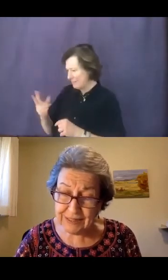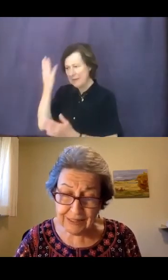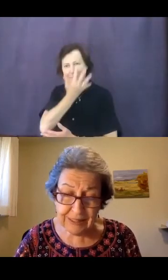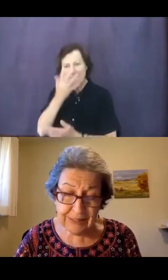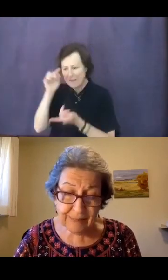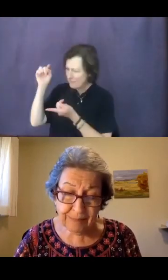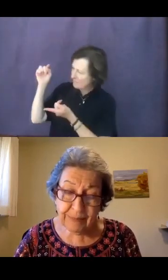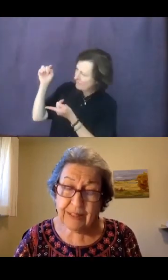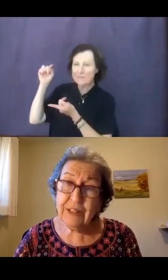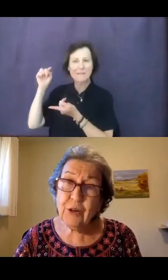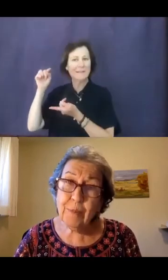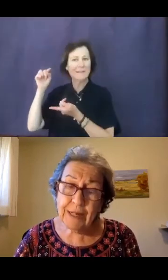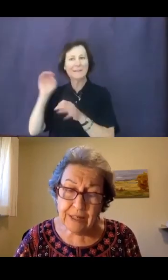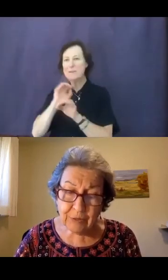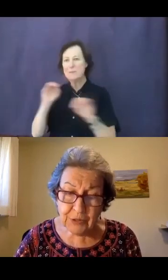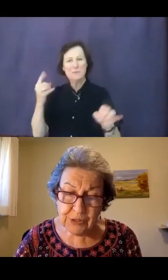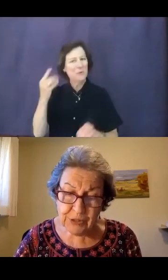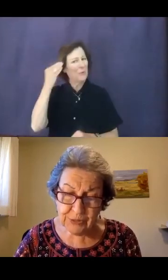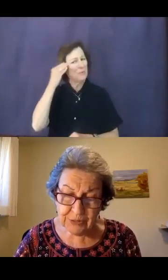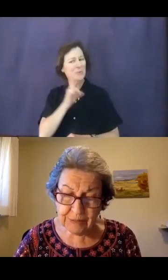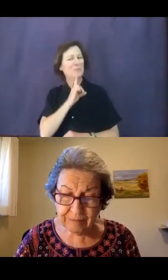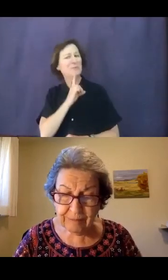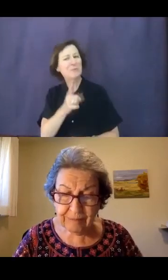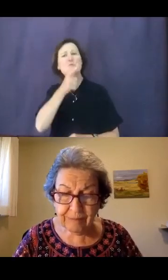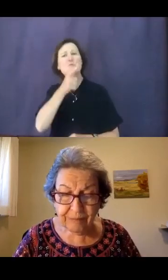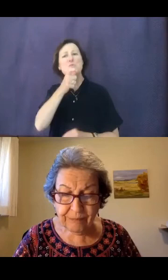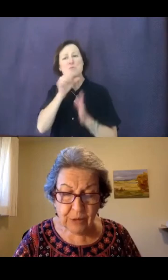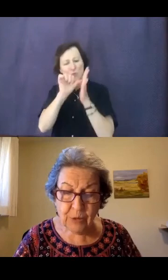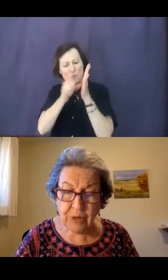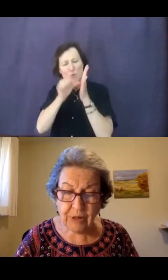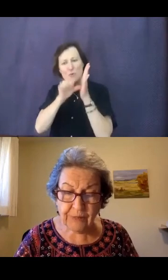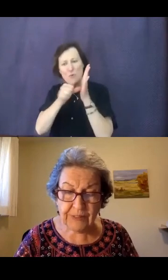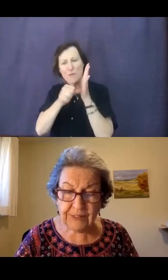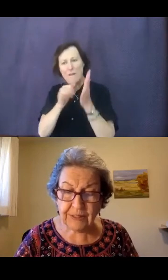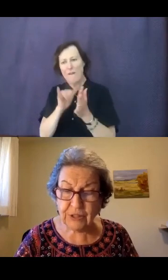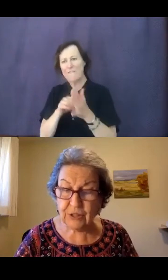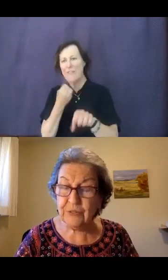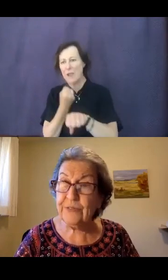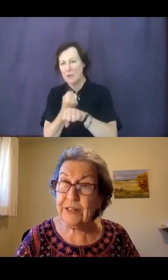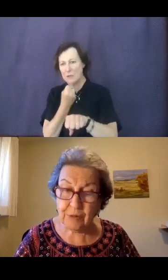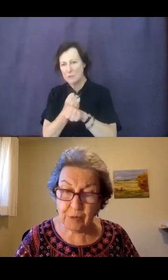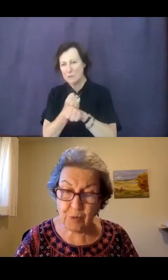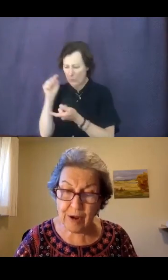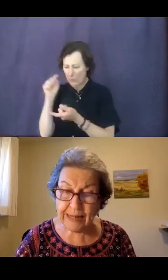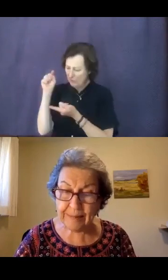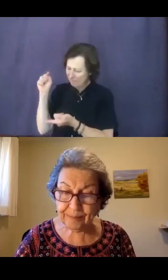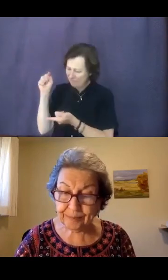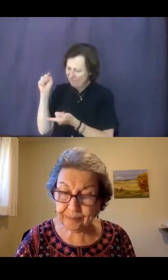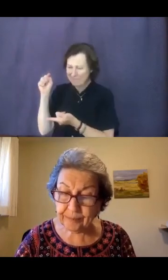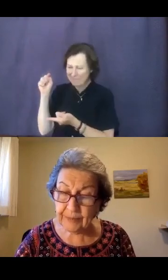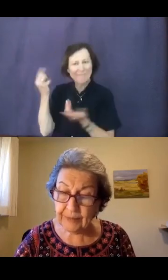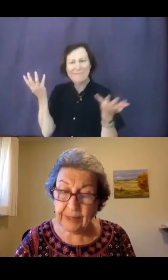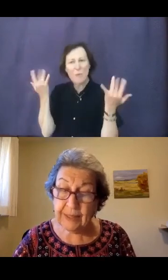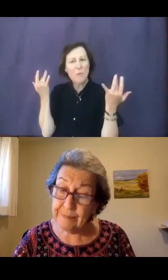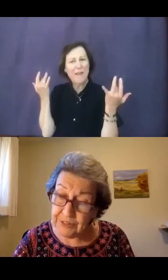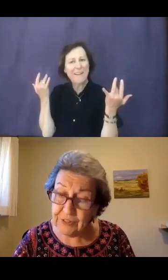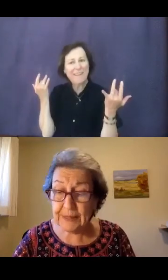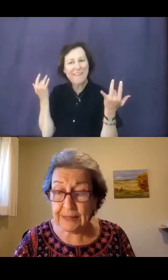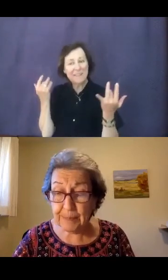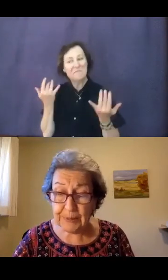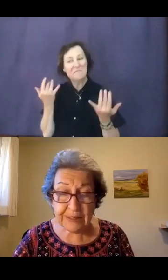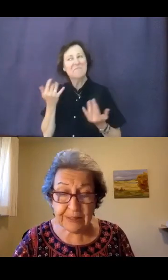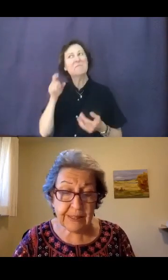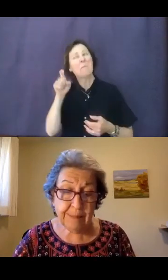face. Nobody knows for certain who carved this little stone figure or why. It must have been